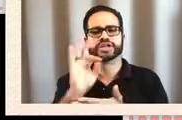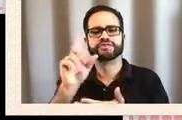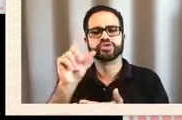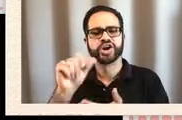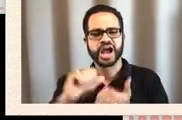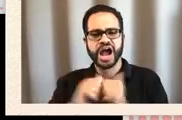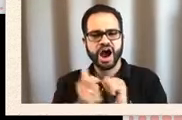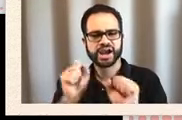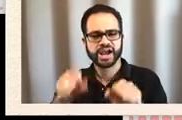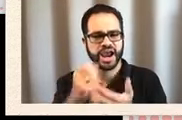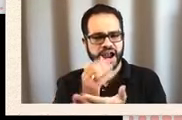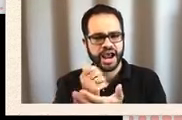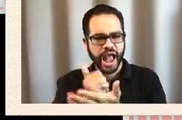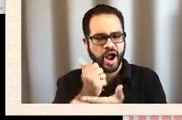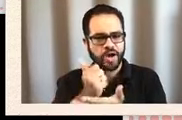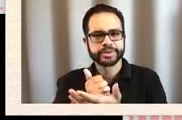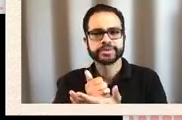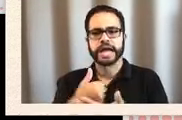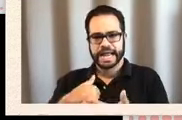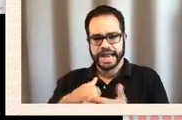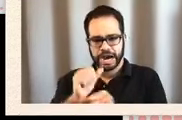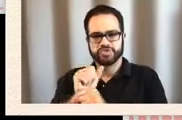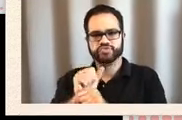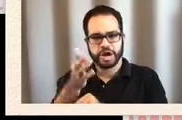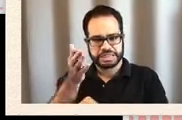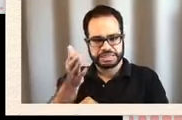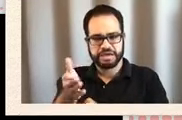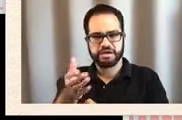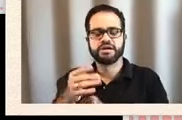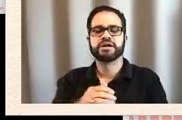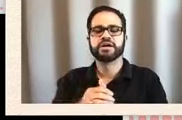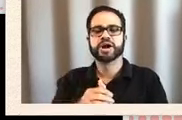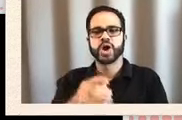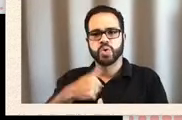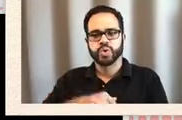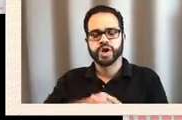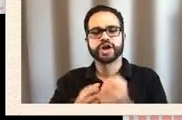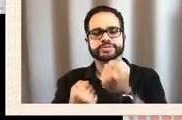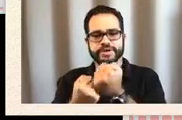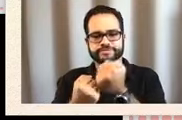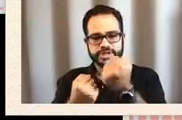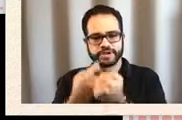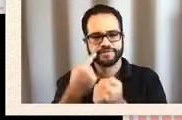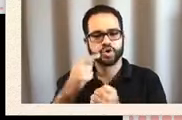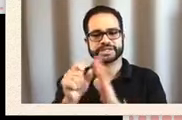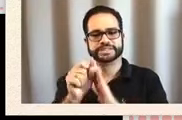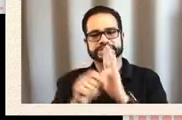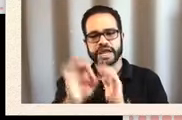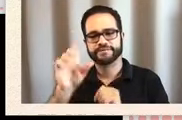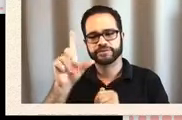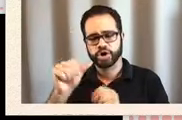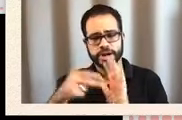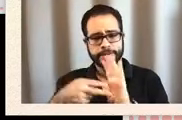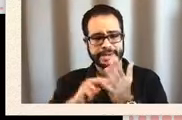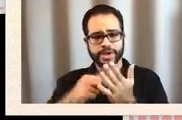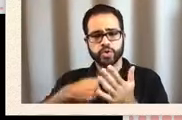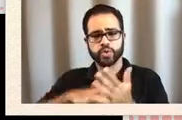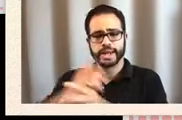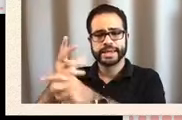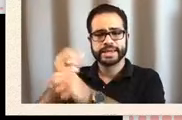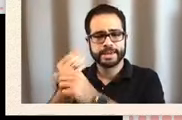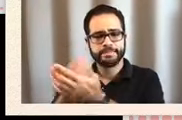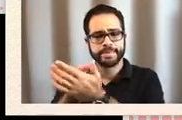and advocacy agency for the state of Florida. What that means is that we get money from the federal government to help people with